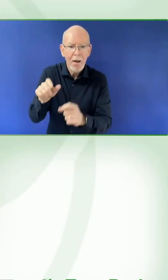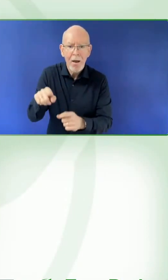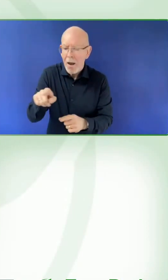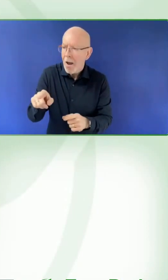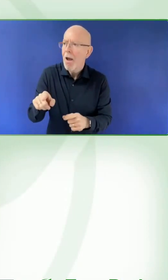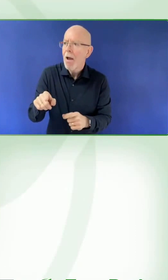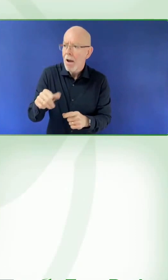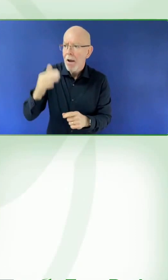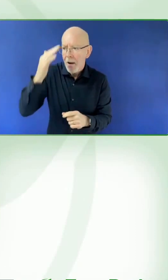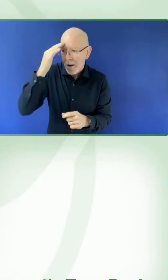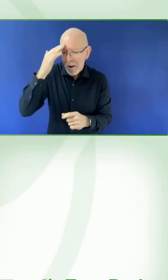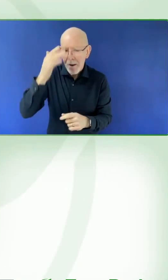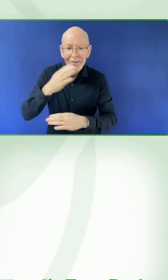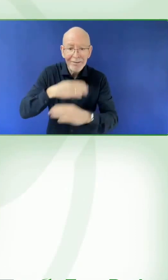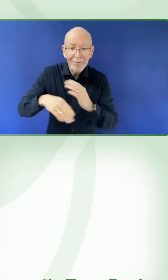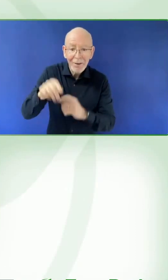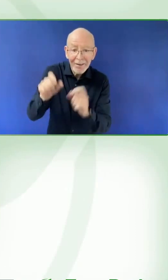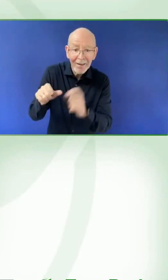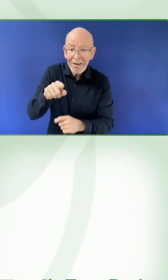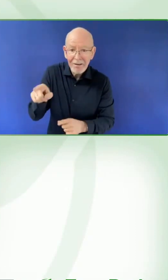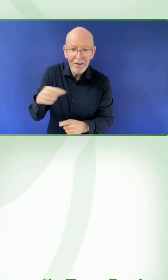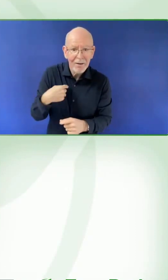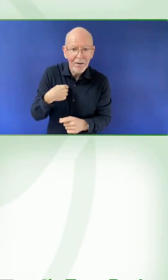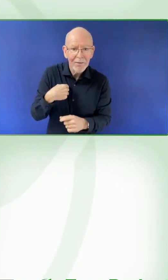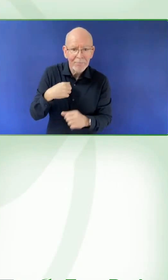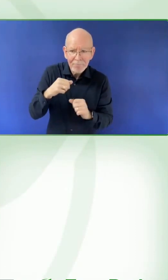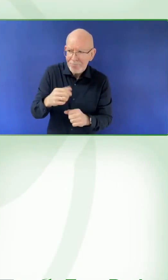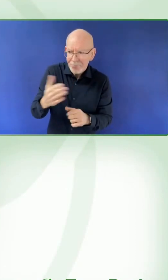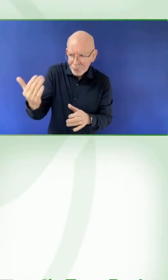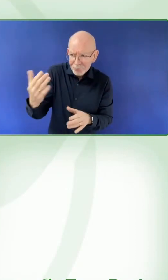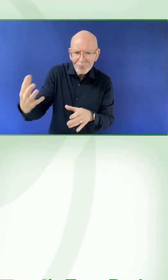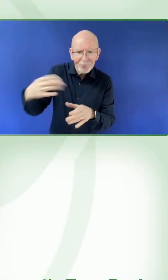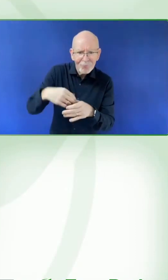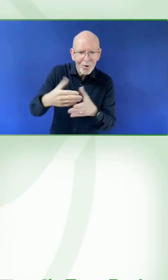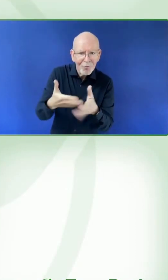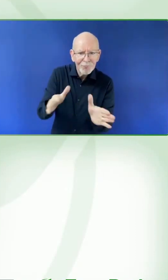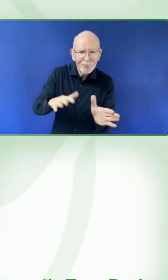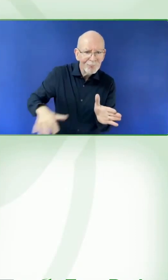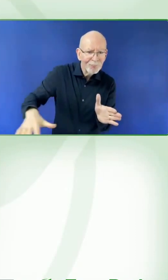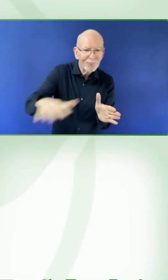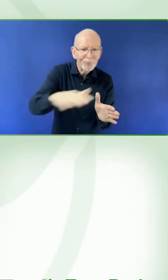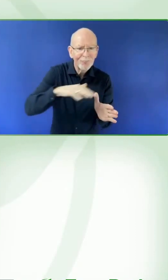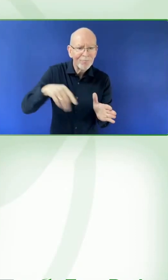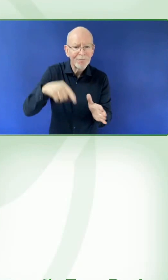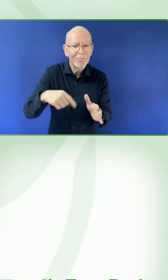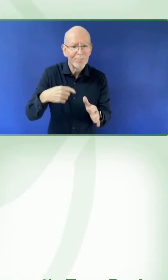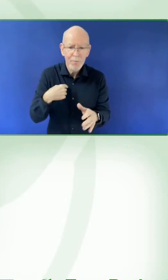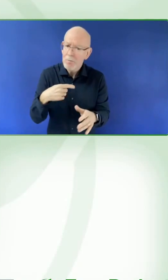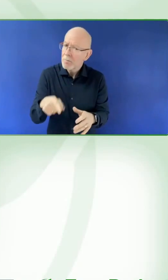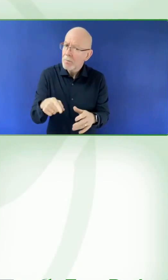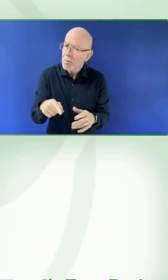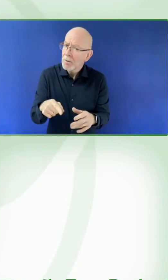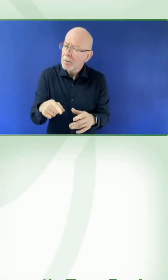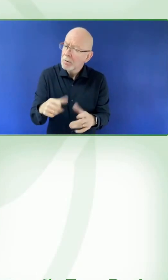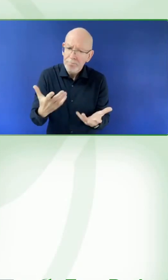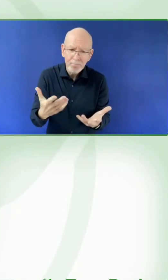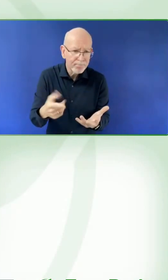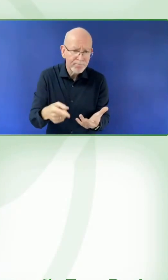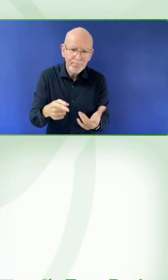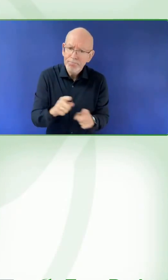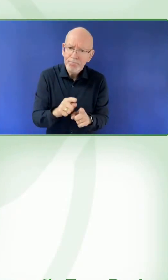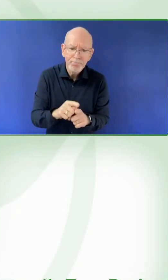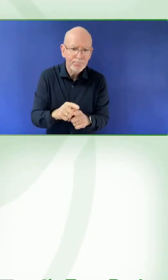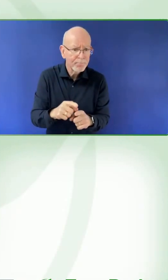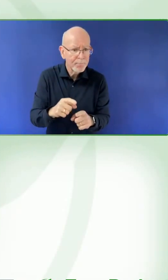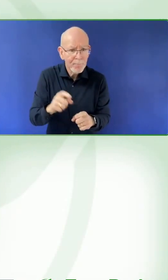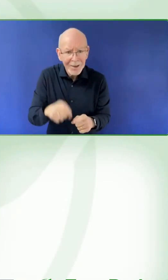as education, health sector, for example. So we also suggest that the importance to work in